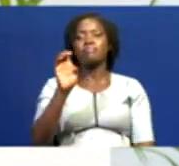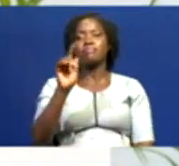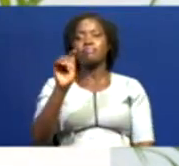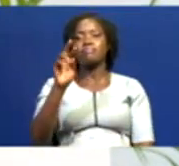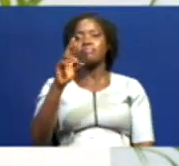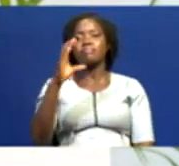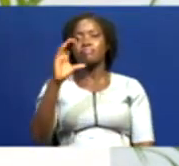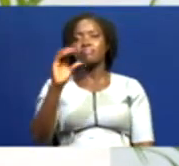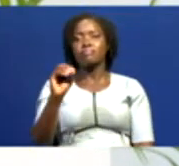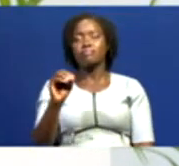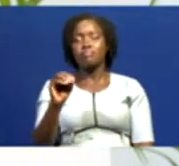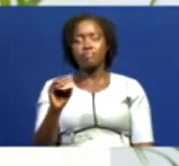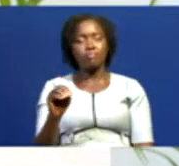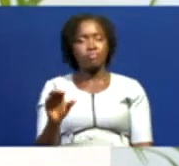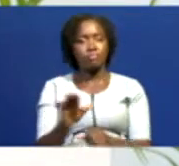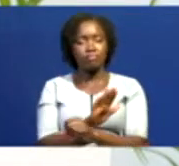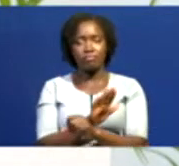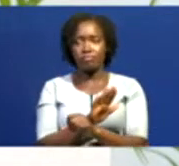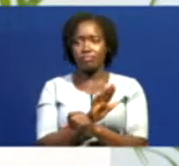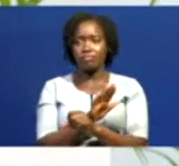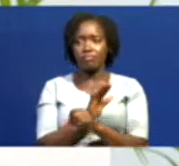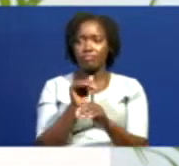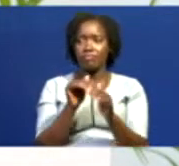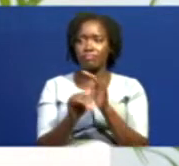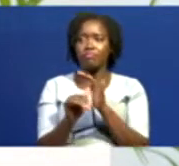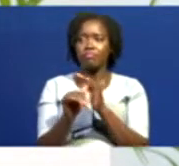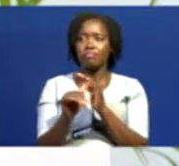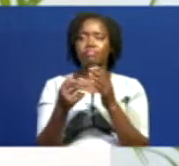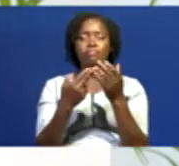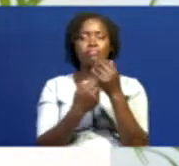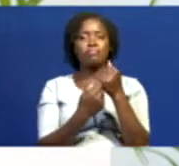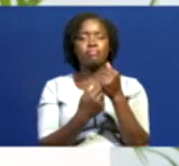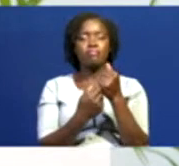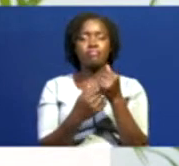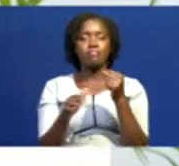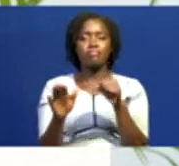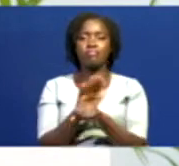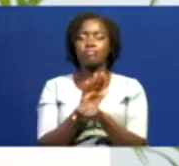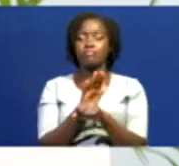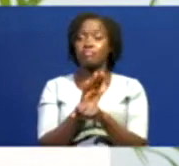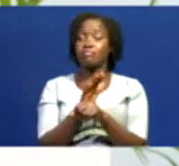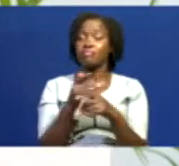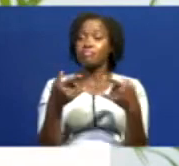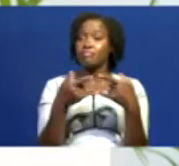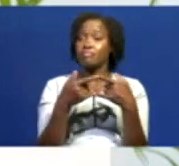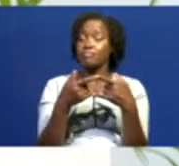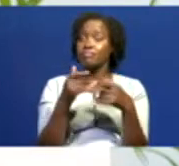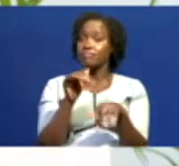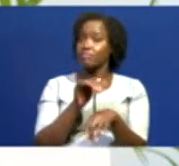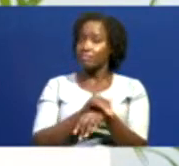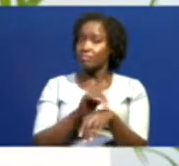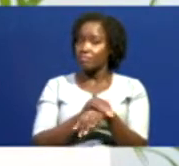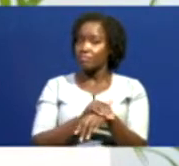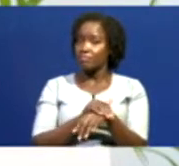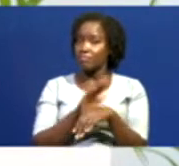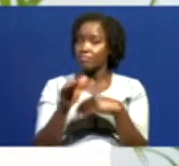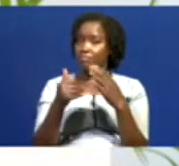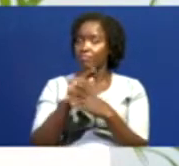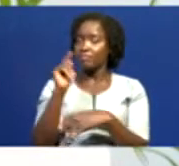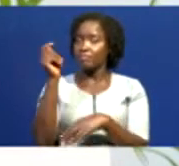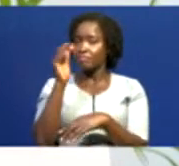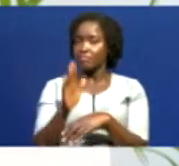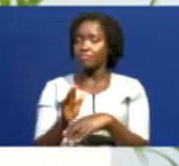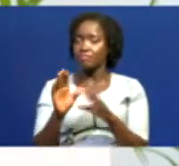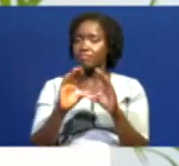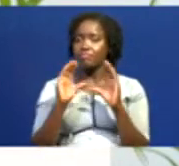full throttle by entering viable partnership to fill this void for the good of all Kenyans and